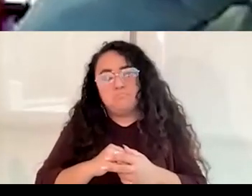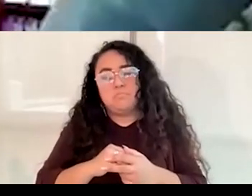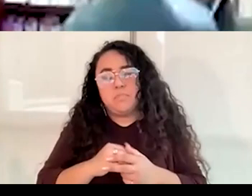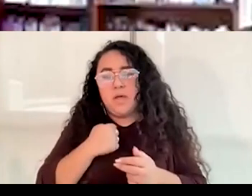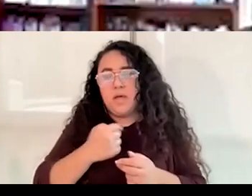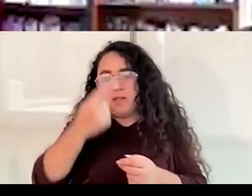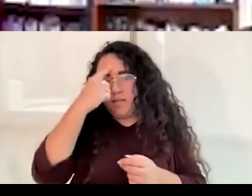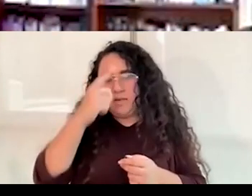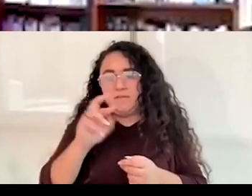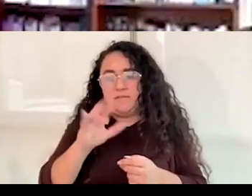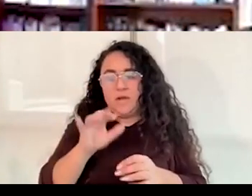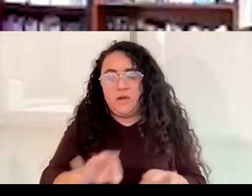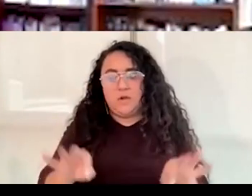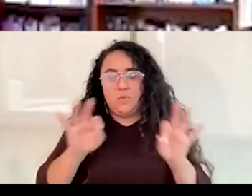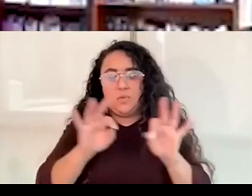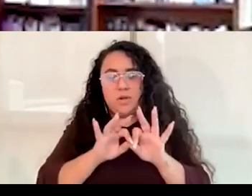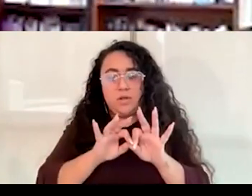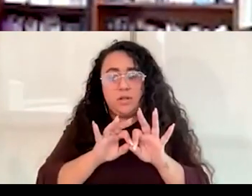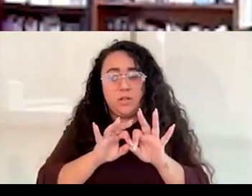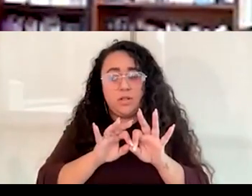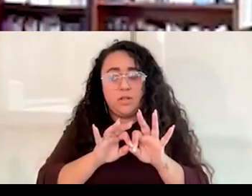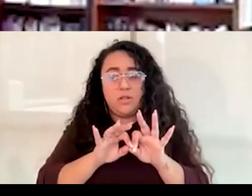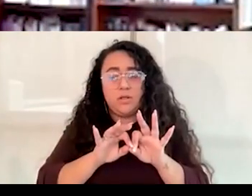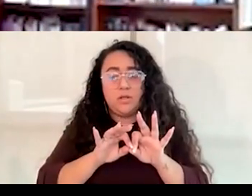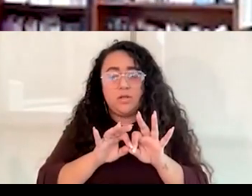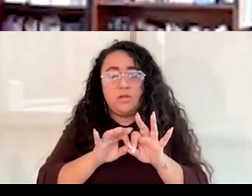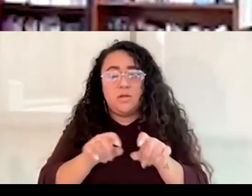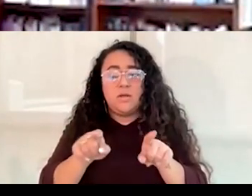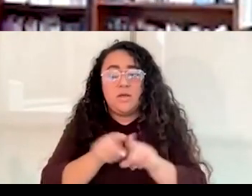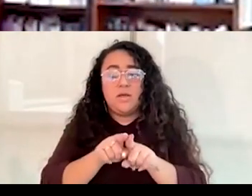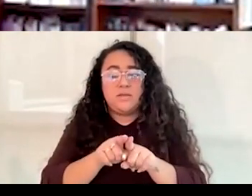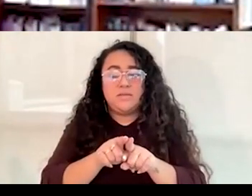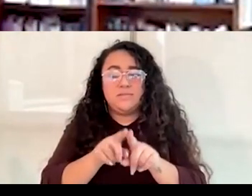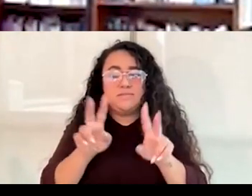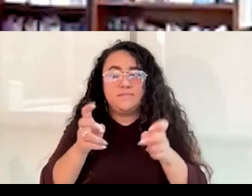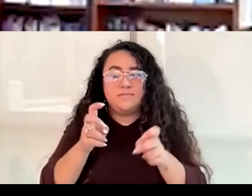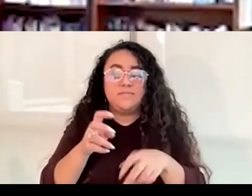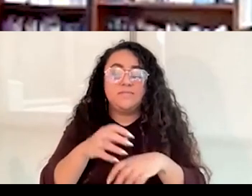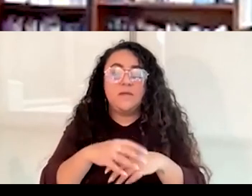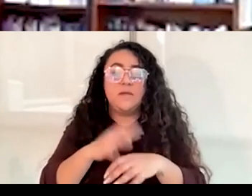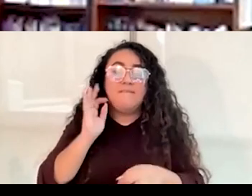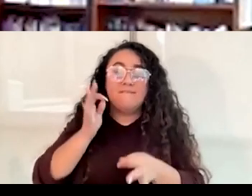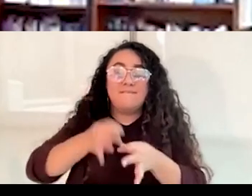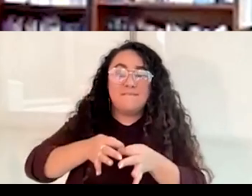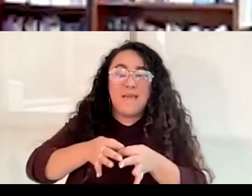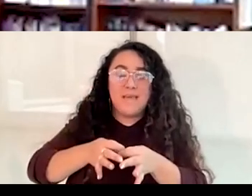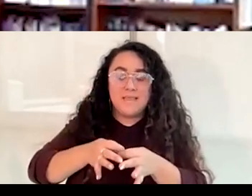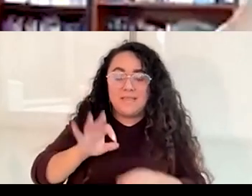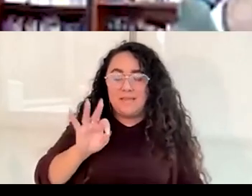I think it's really critical for us, I think, as faith communities to both provide a space